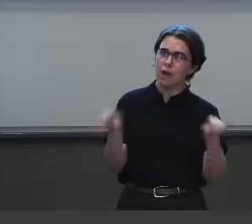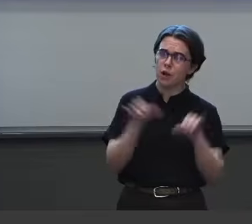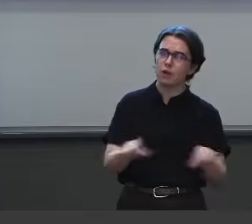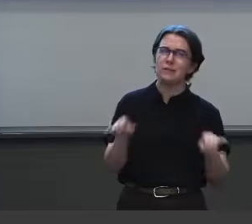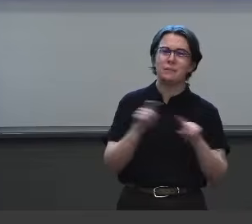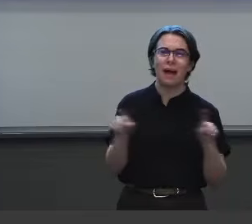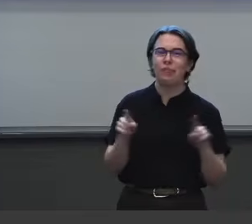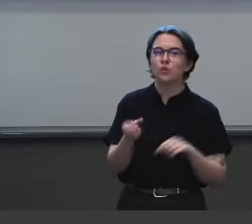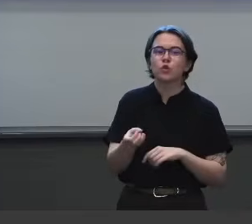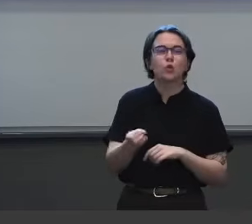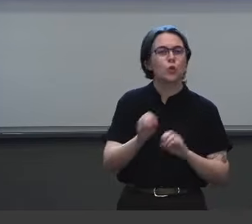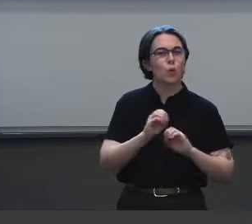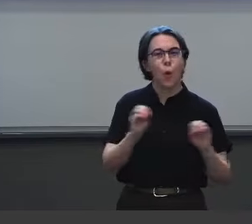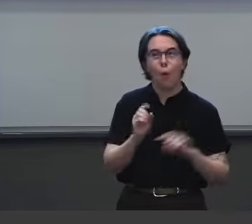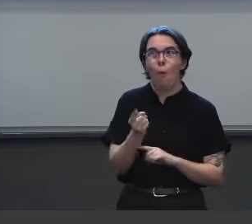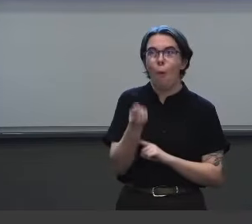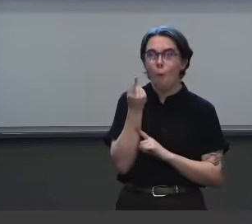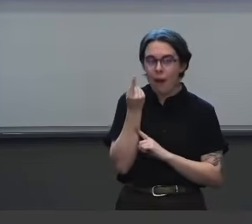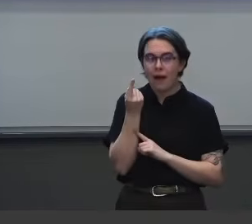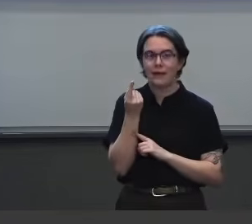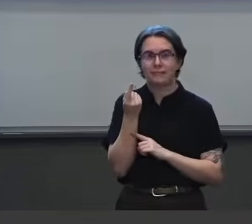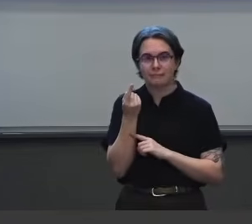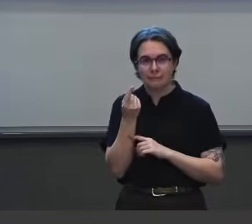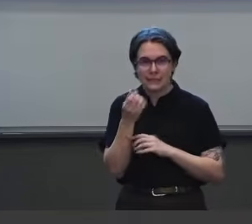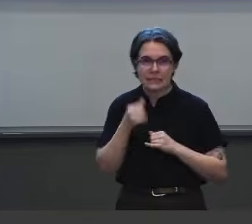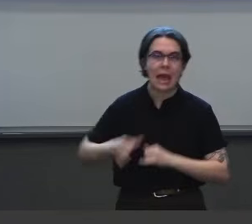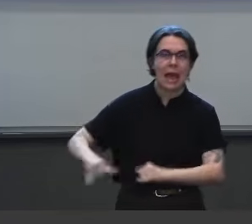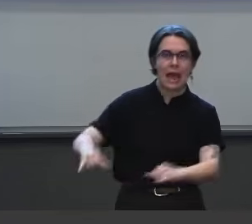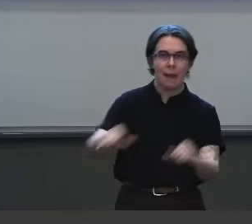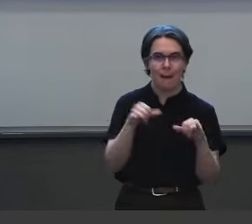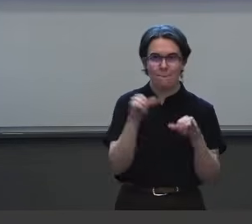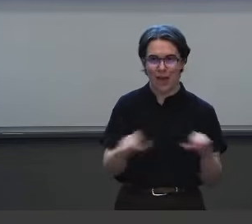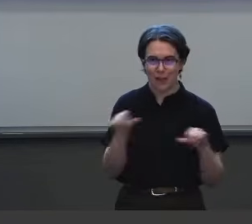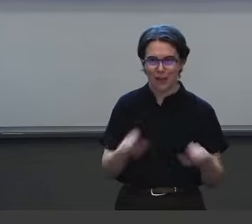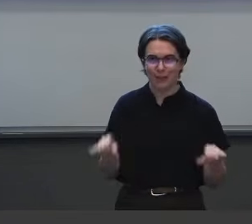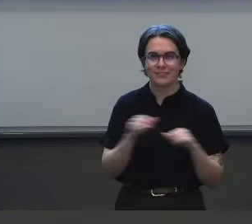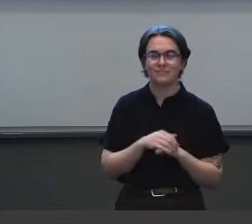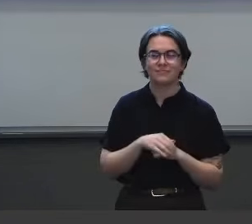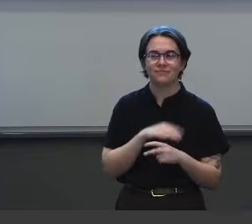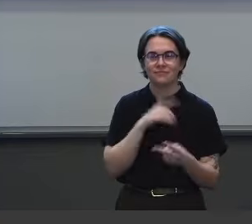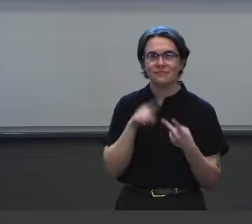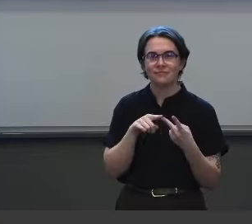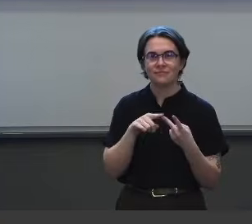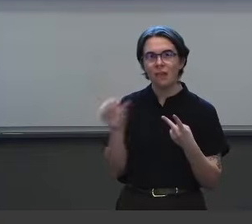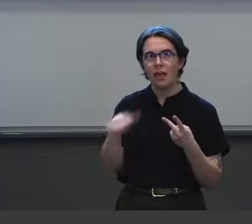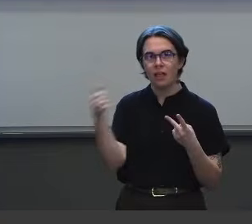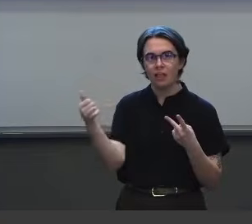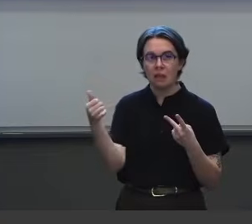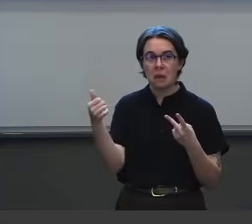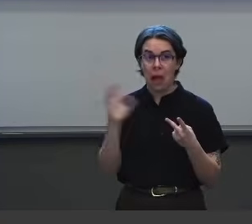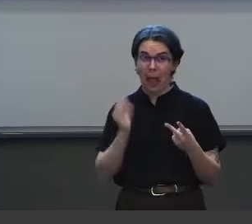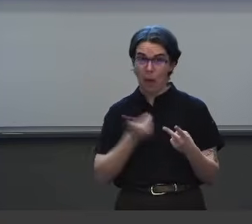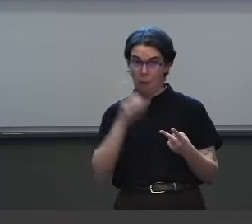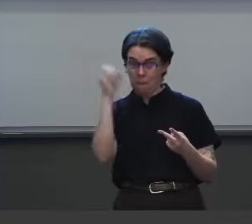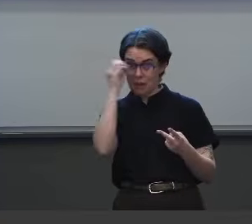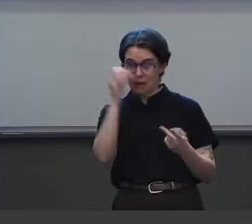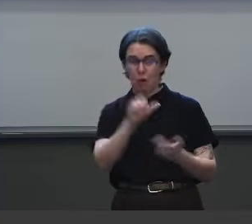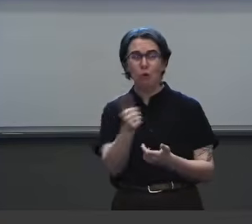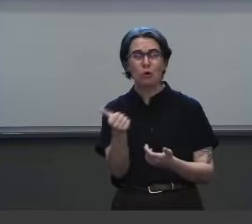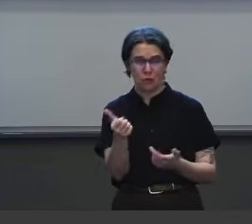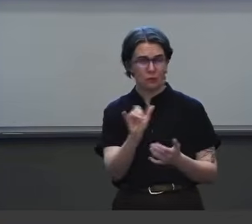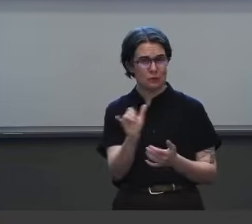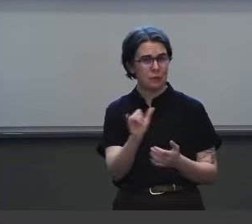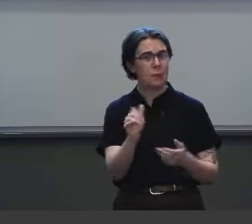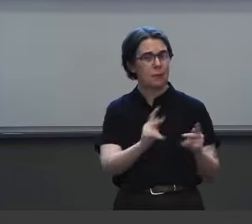think we've seen that today as well throughout the talks. The second is that in our opinion, and that of the people we've engaged with in the